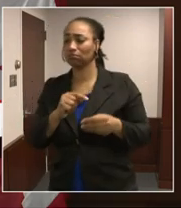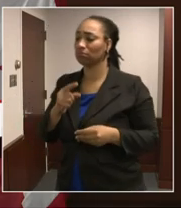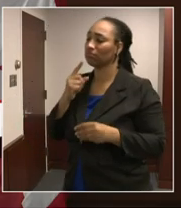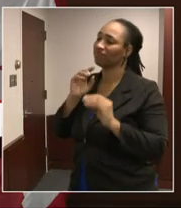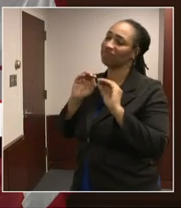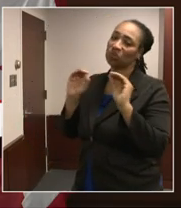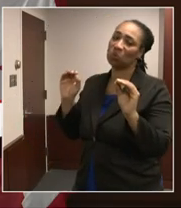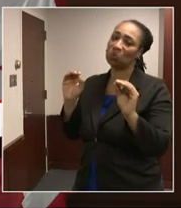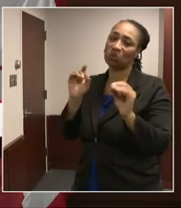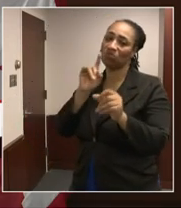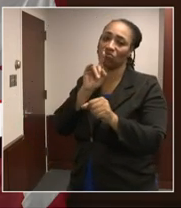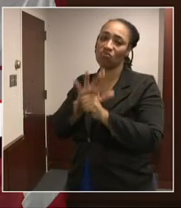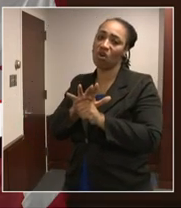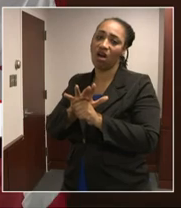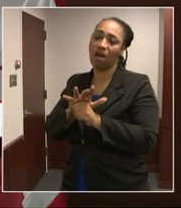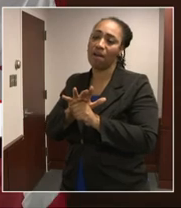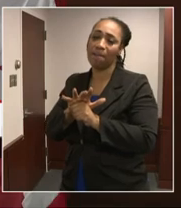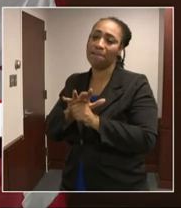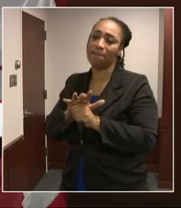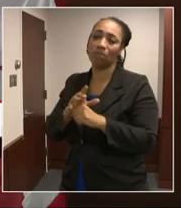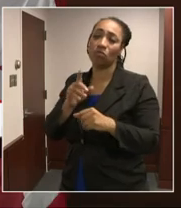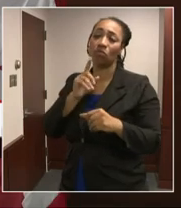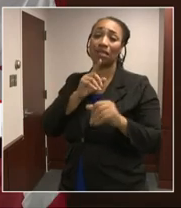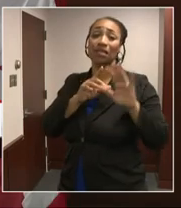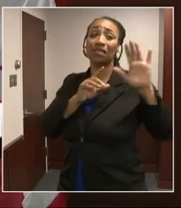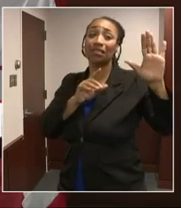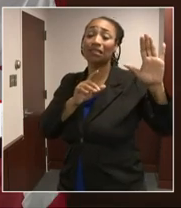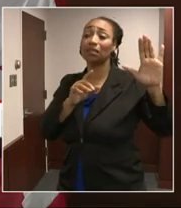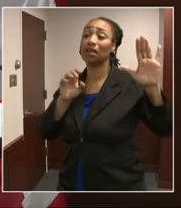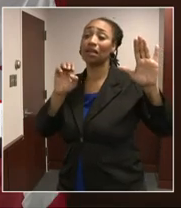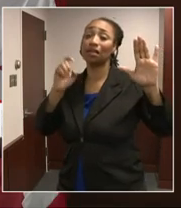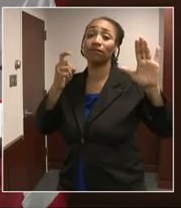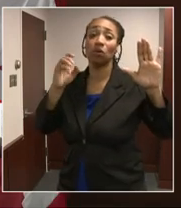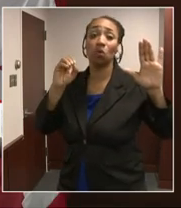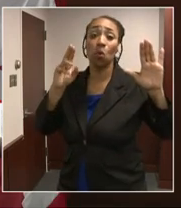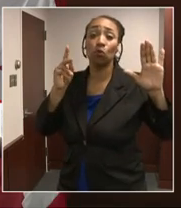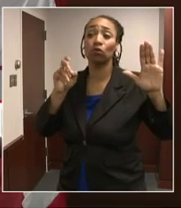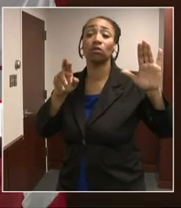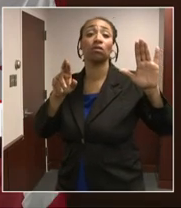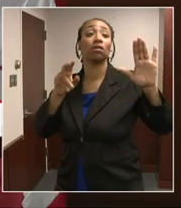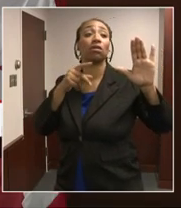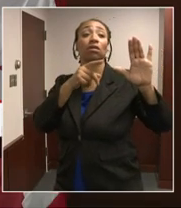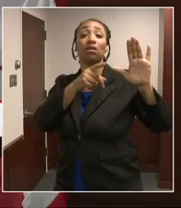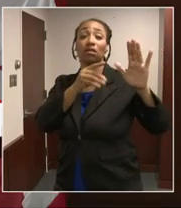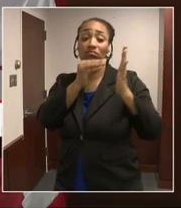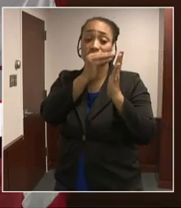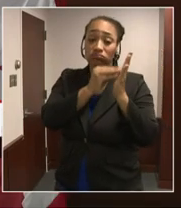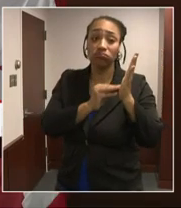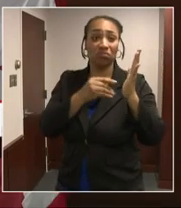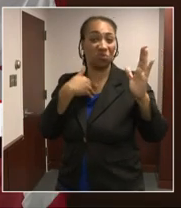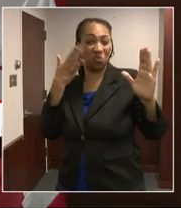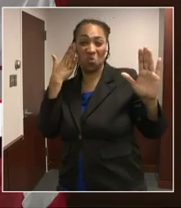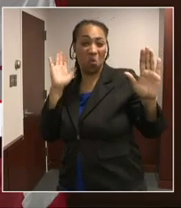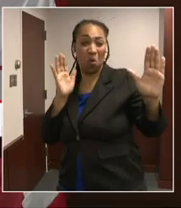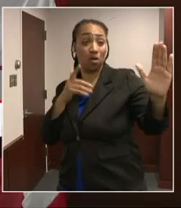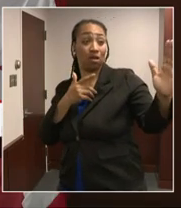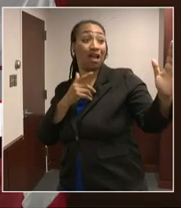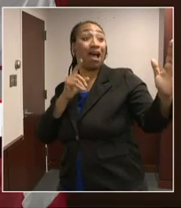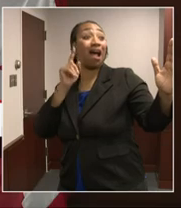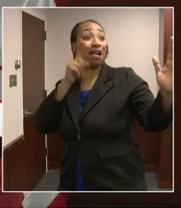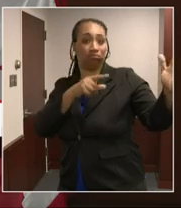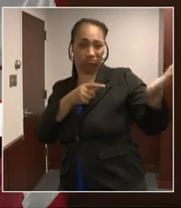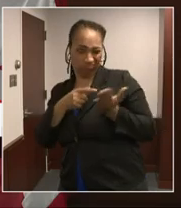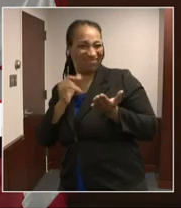know what an executive order would contain. We still don't really know that. Do you have more clarity this week than you did last week about that? I don't have